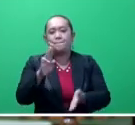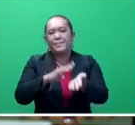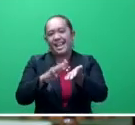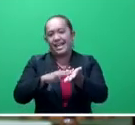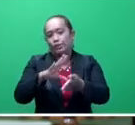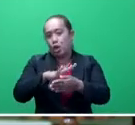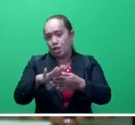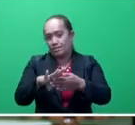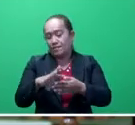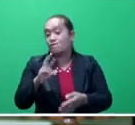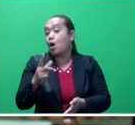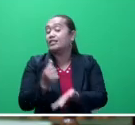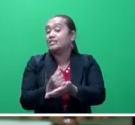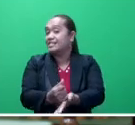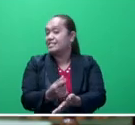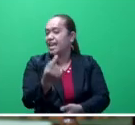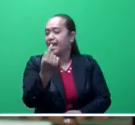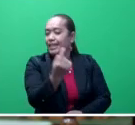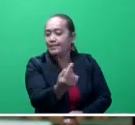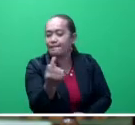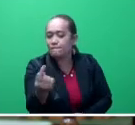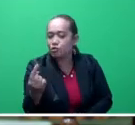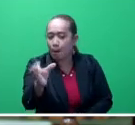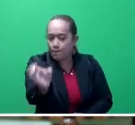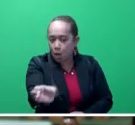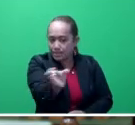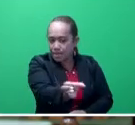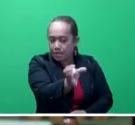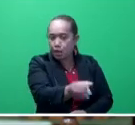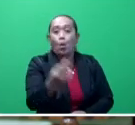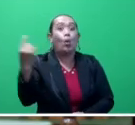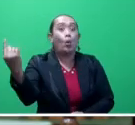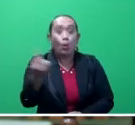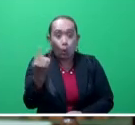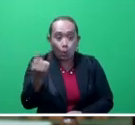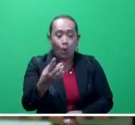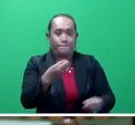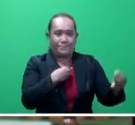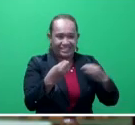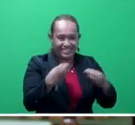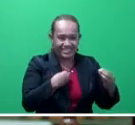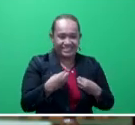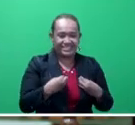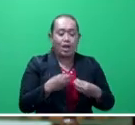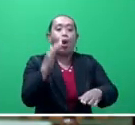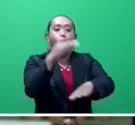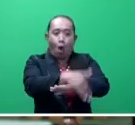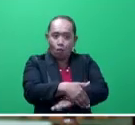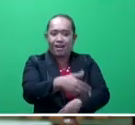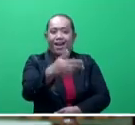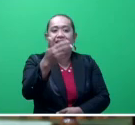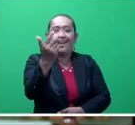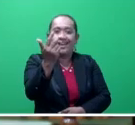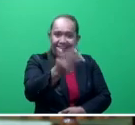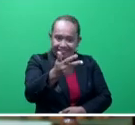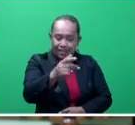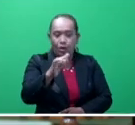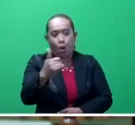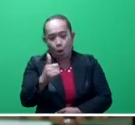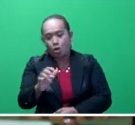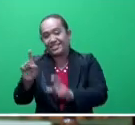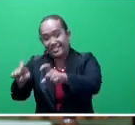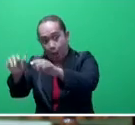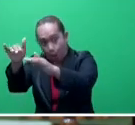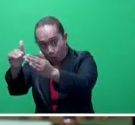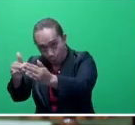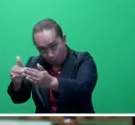assist individuals who are in the formal and informal sectors, are above the age of 18 years, living in Viti level, and do